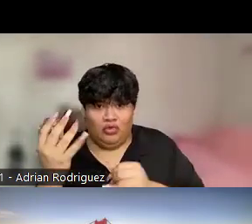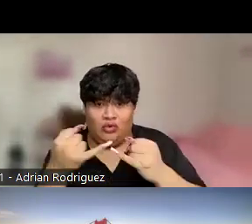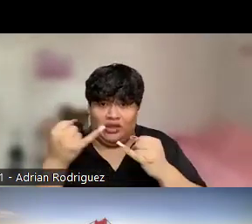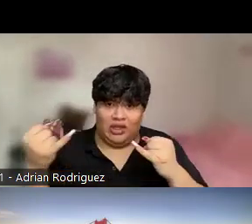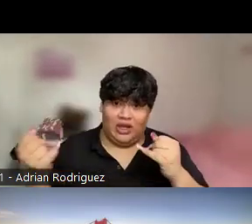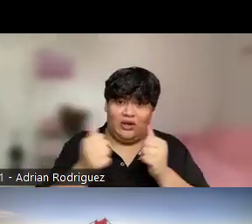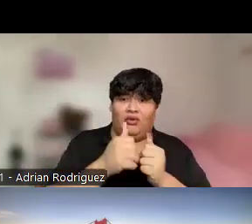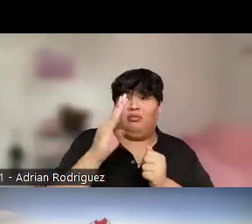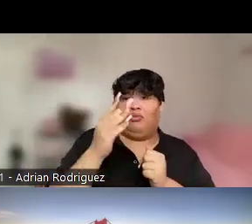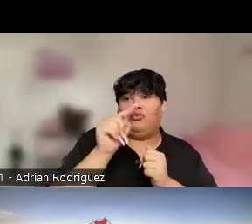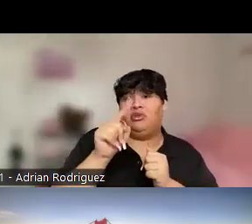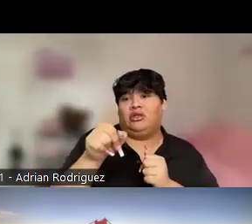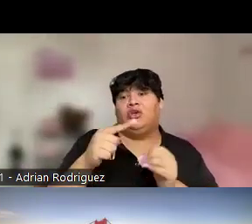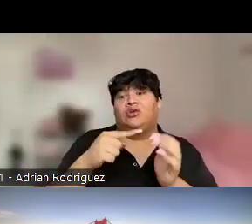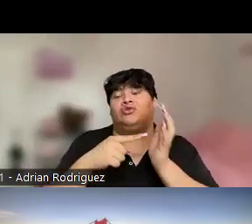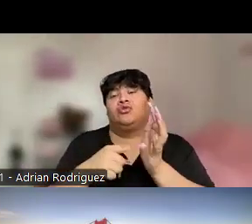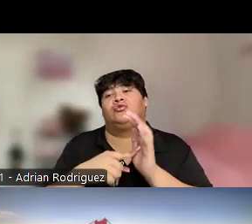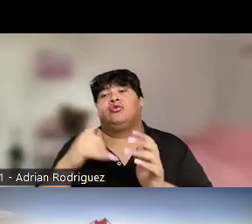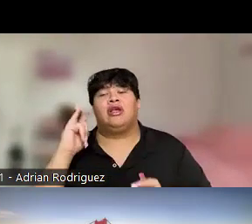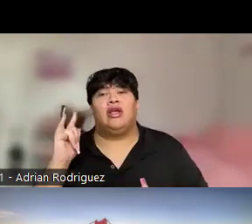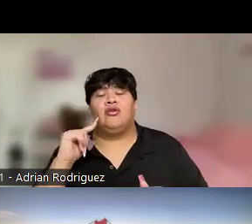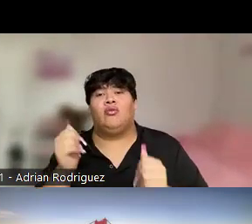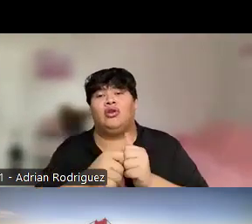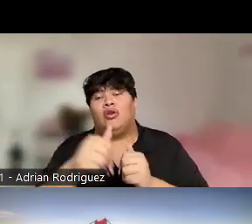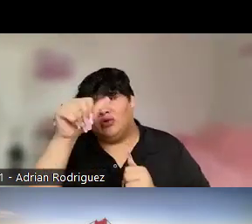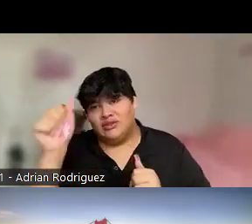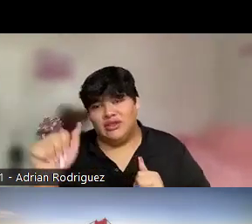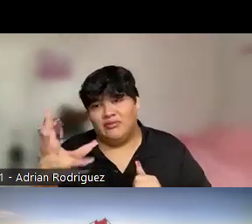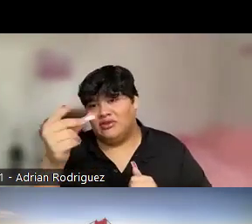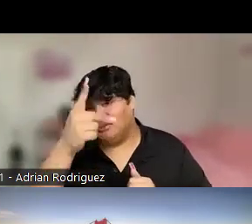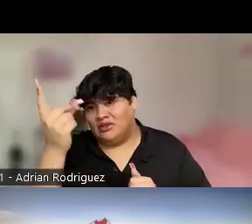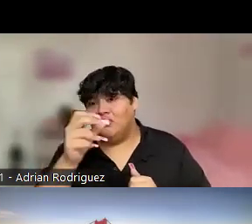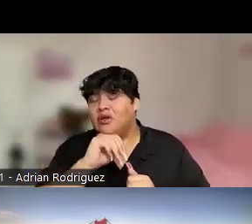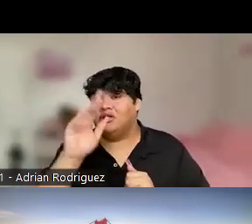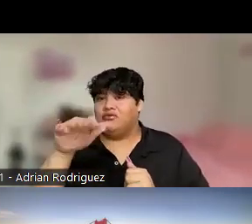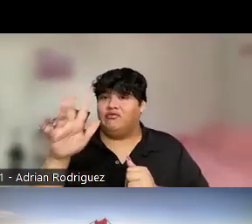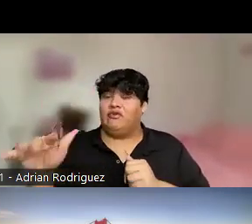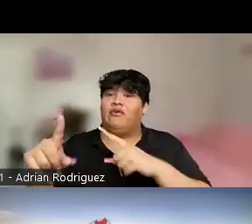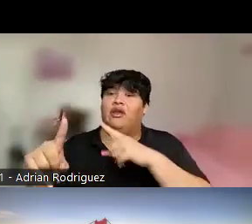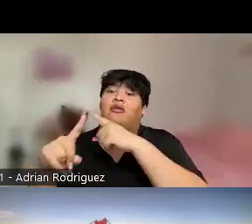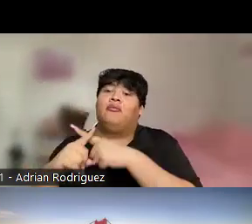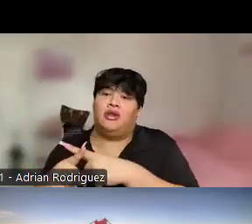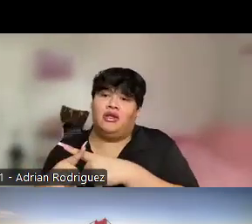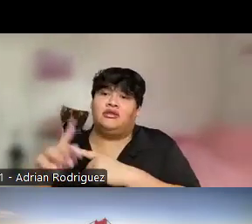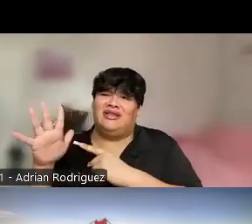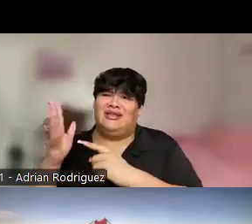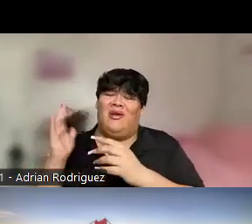dots, that represents Californians living with Alzheimer's dementia who are age 55 plus, and that will